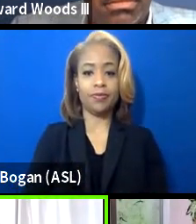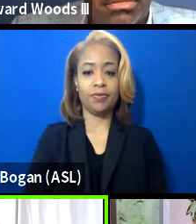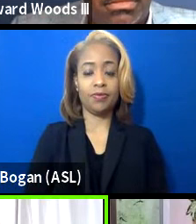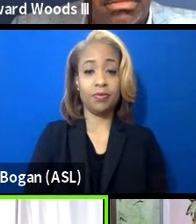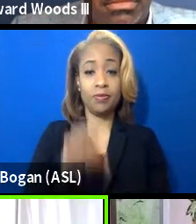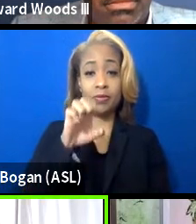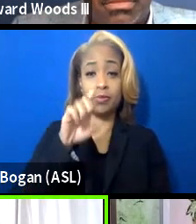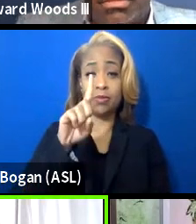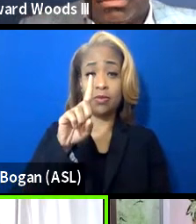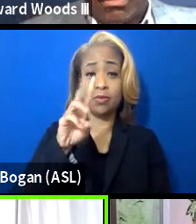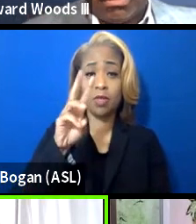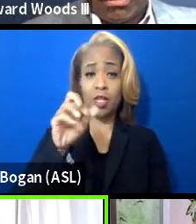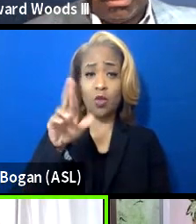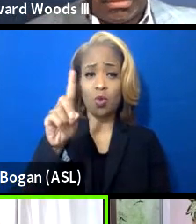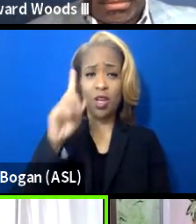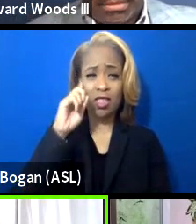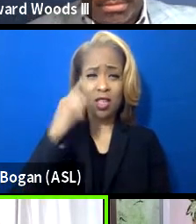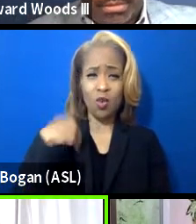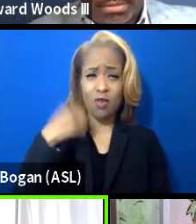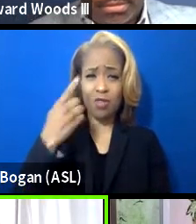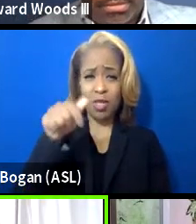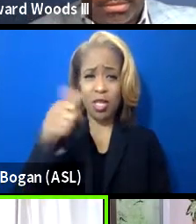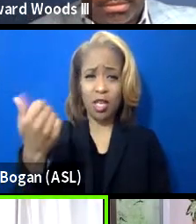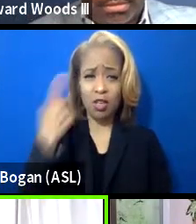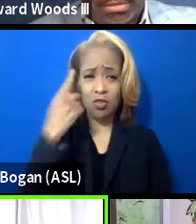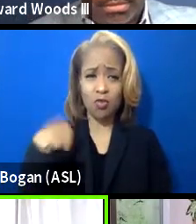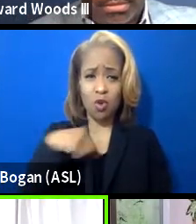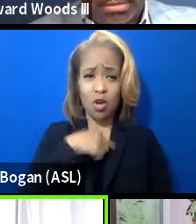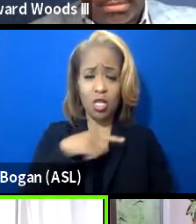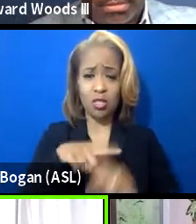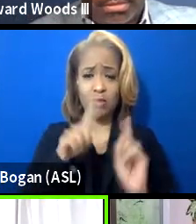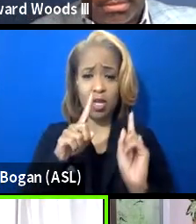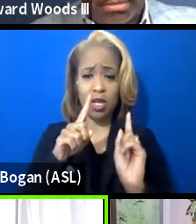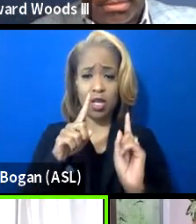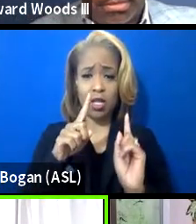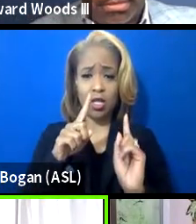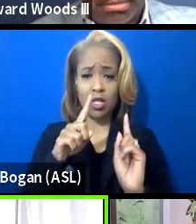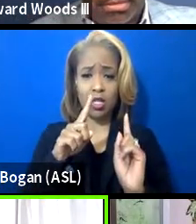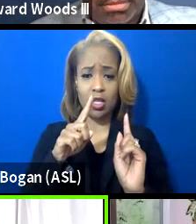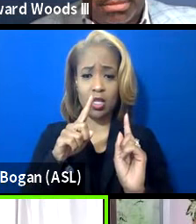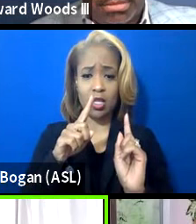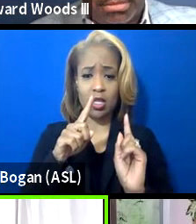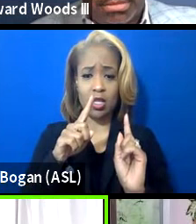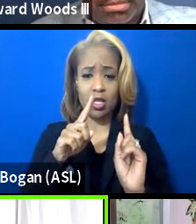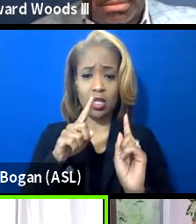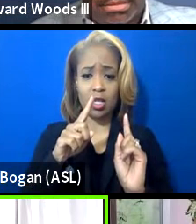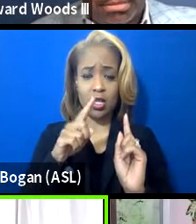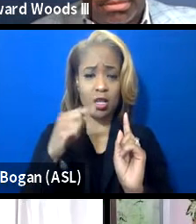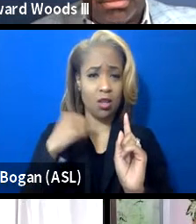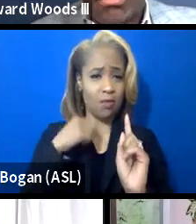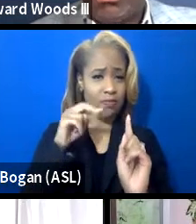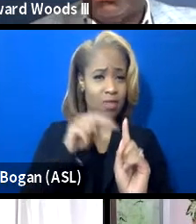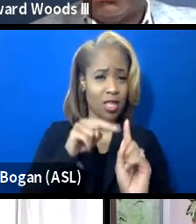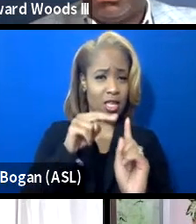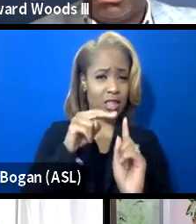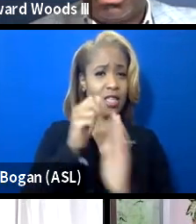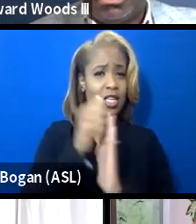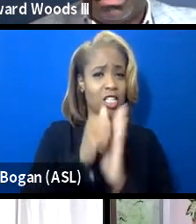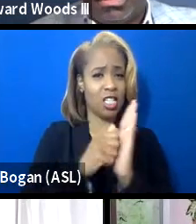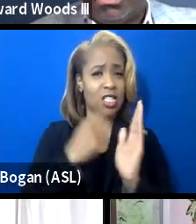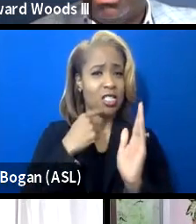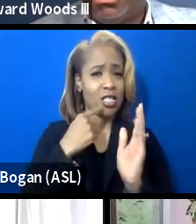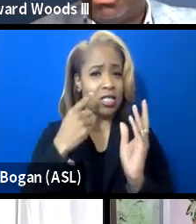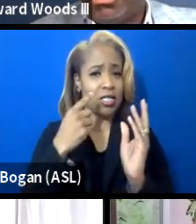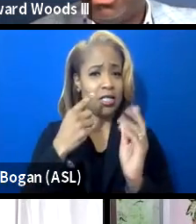Edward, I think you have something else for us. However, by my count on the agenda, we are up for a